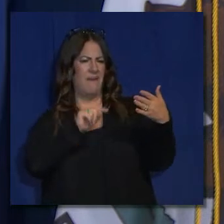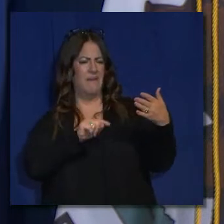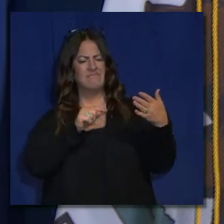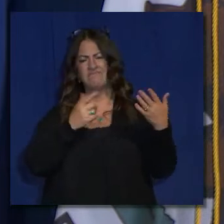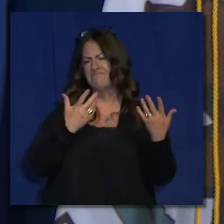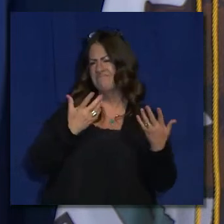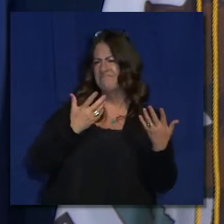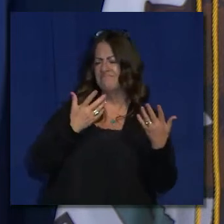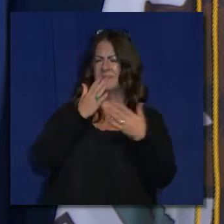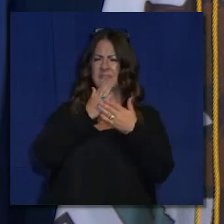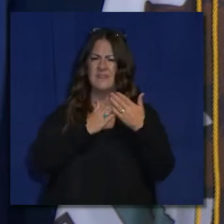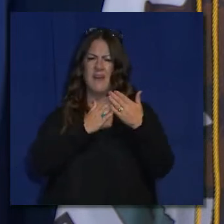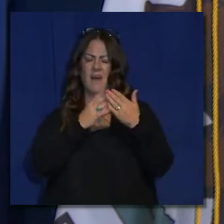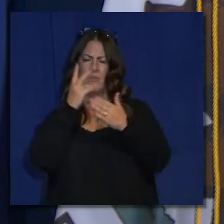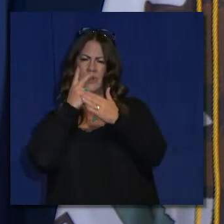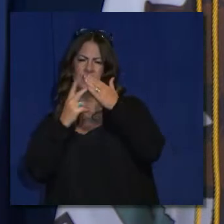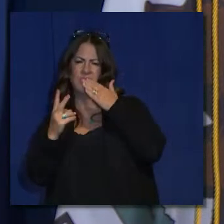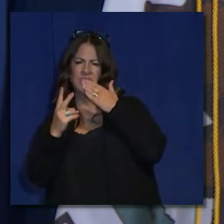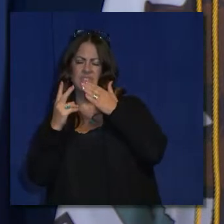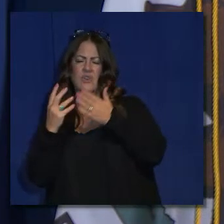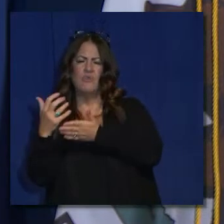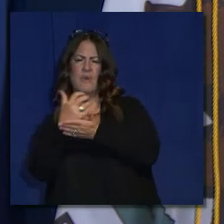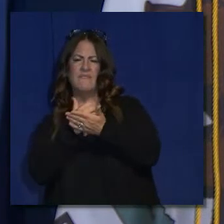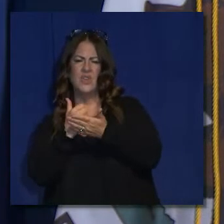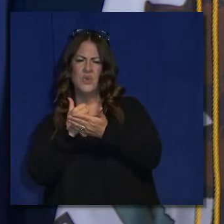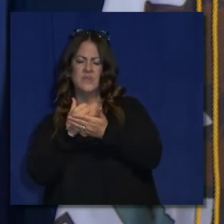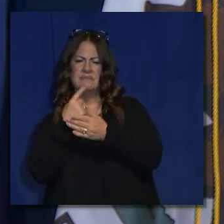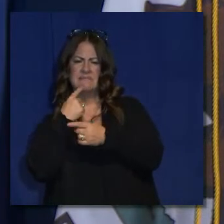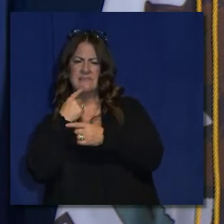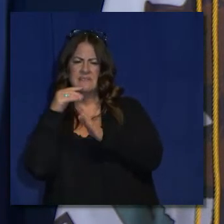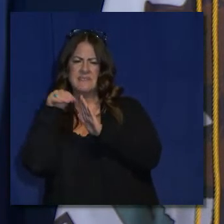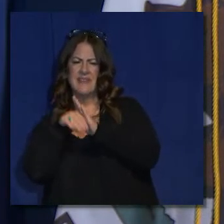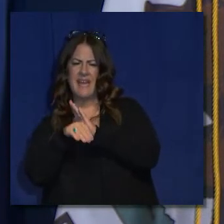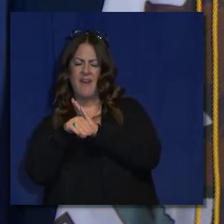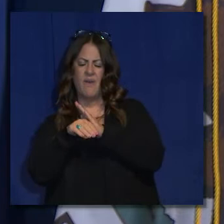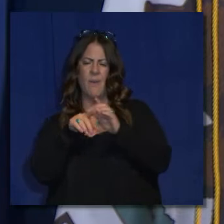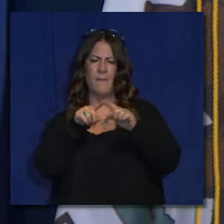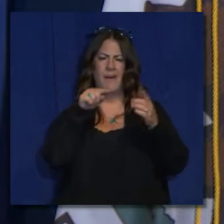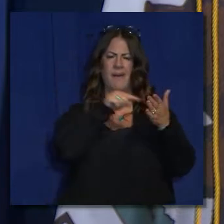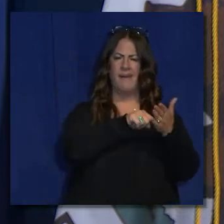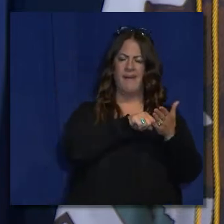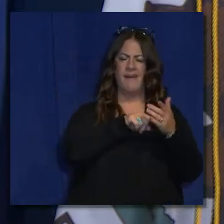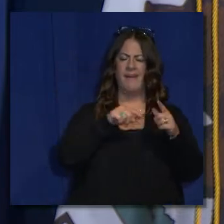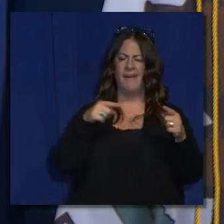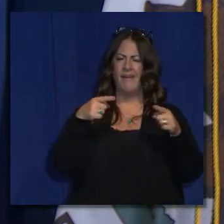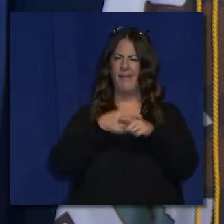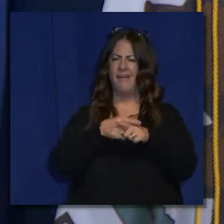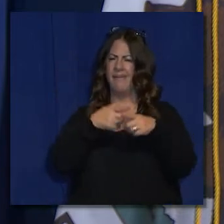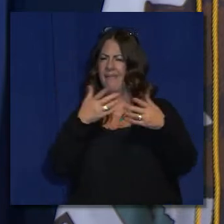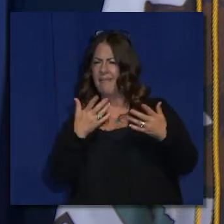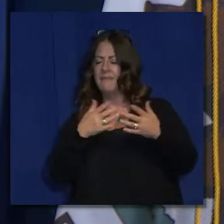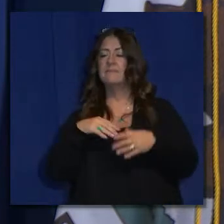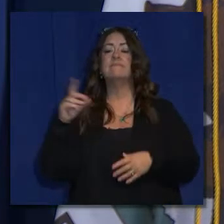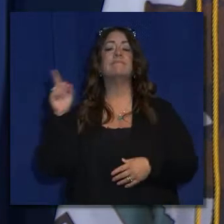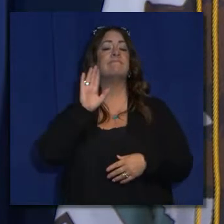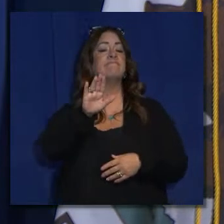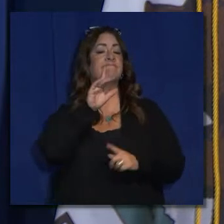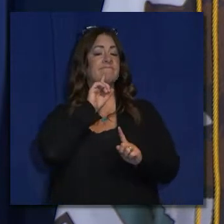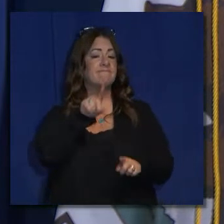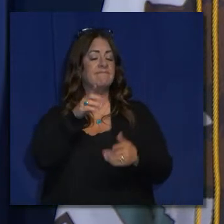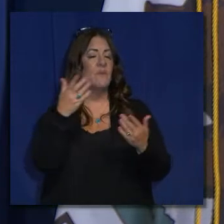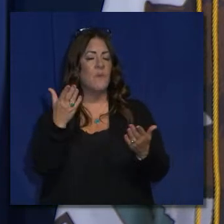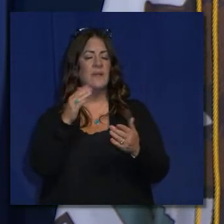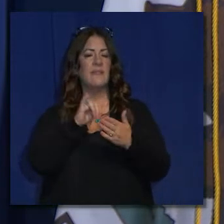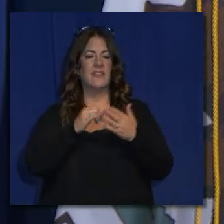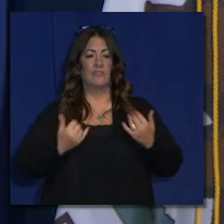some projections that revenue is going down? Yeah, so I mean, again, that's reflecting that in the